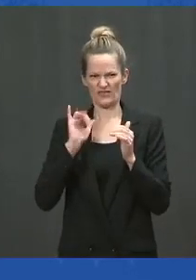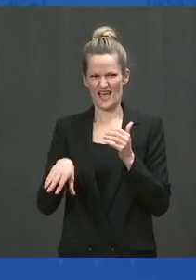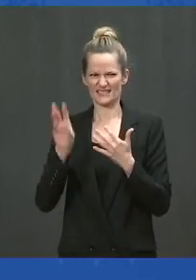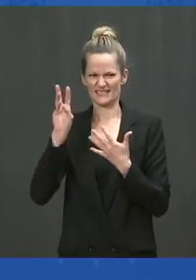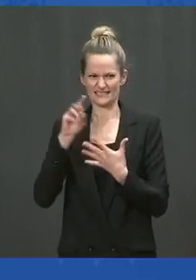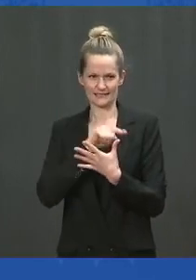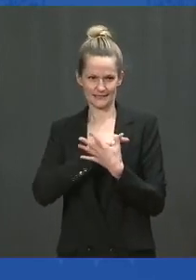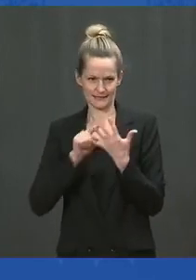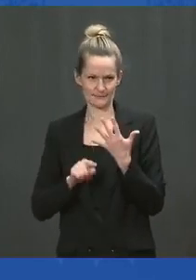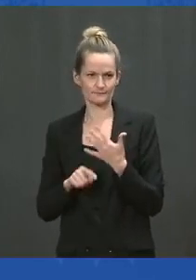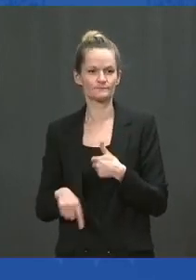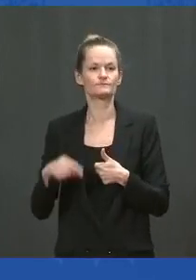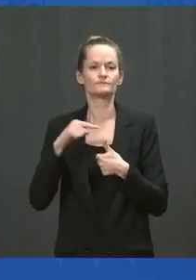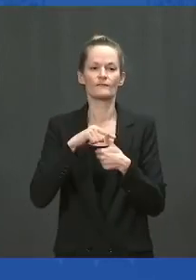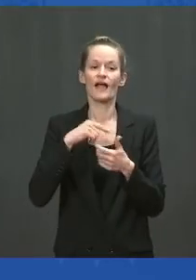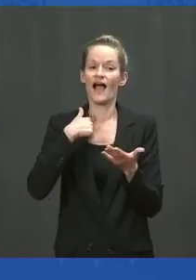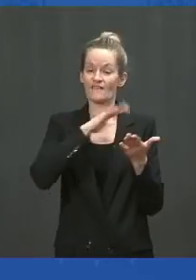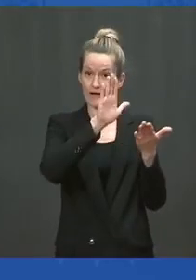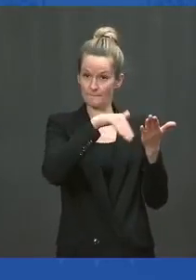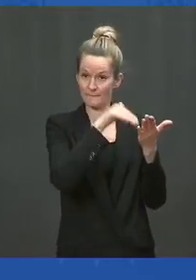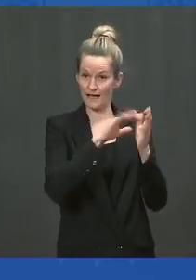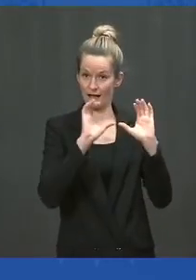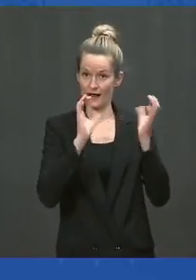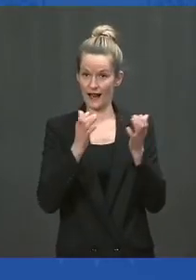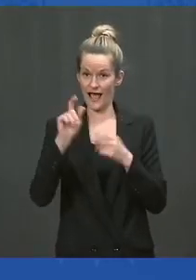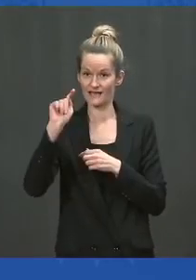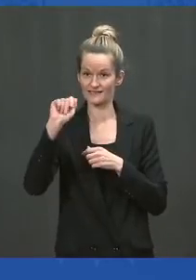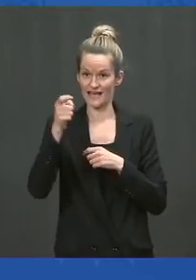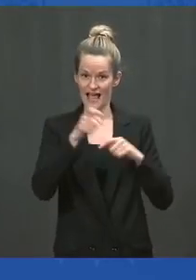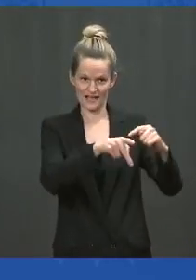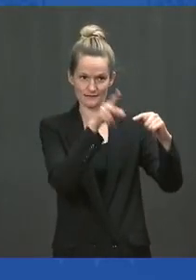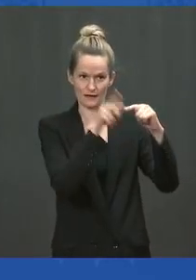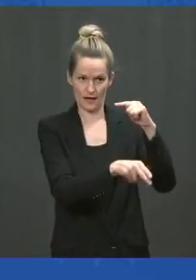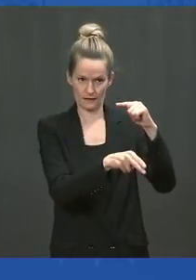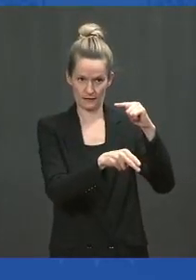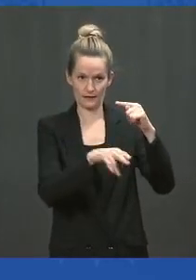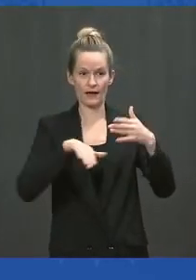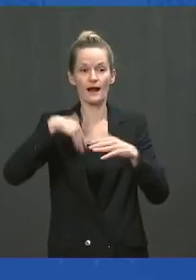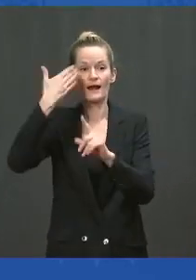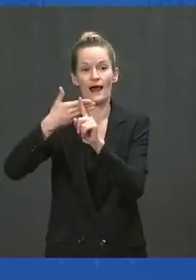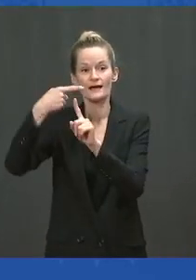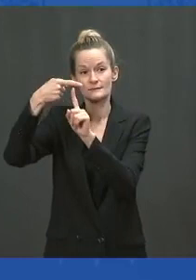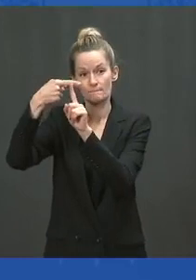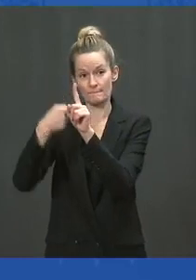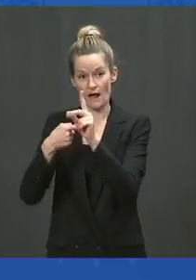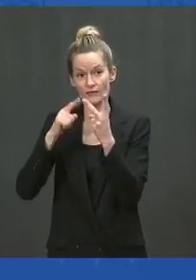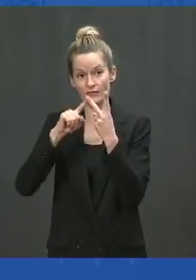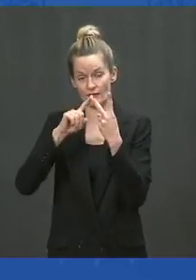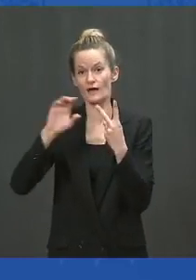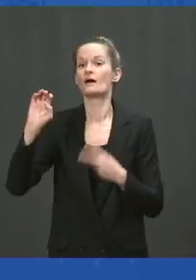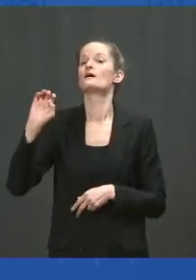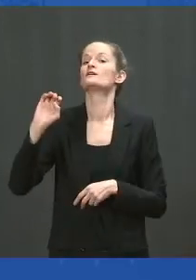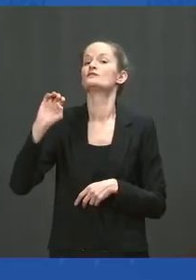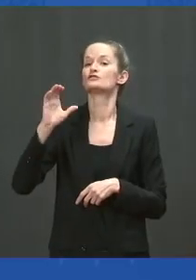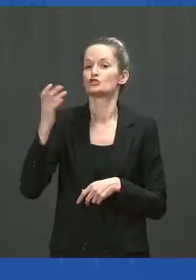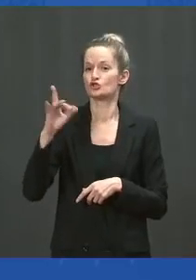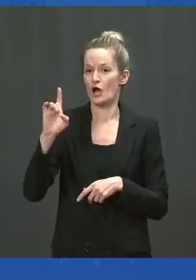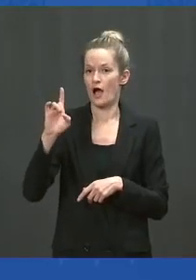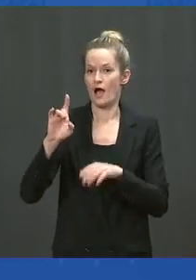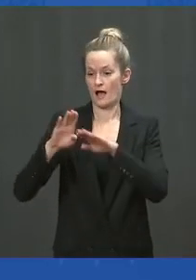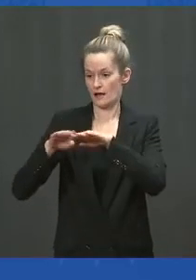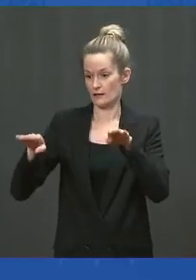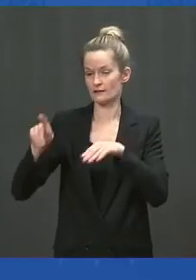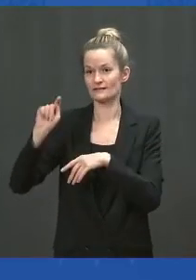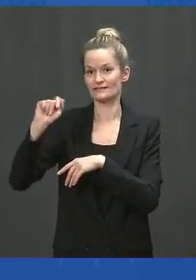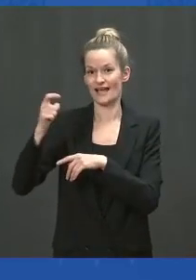a long time, the next monthly check, that is the child tax credit, in the next month, next 9